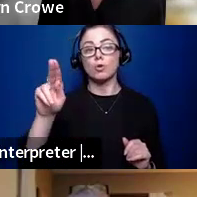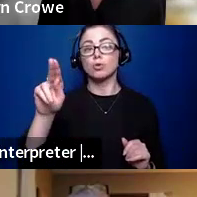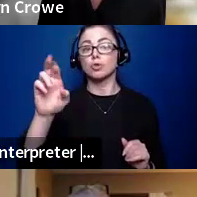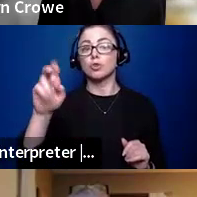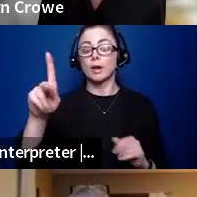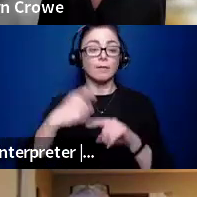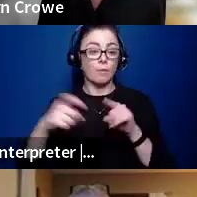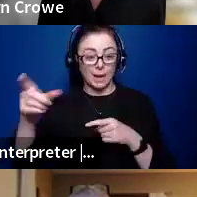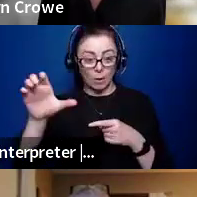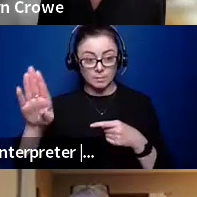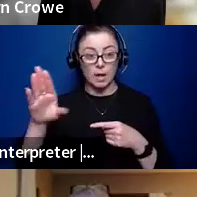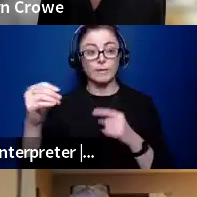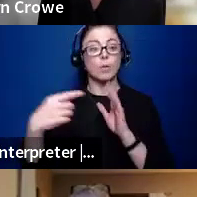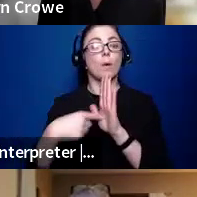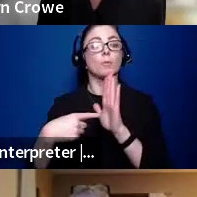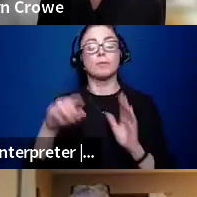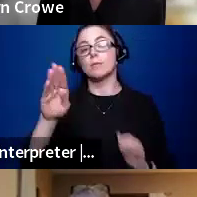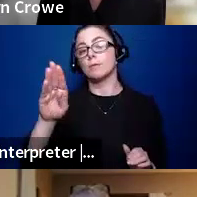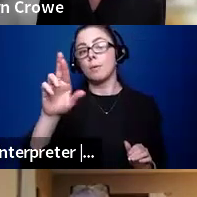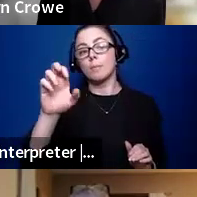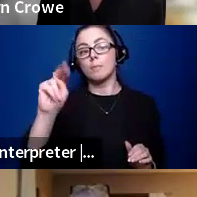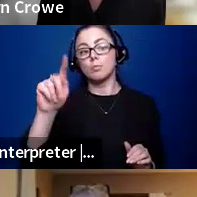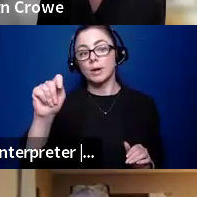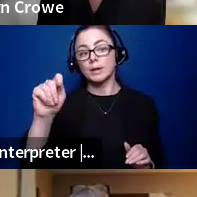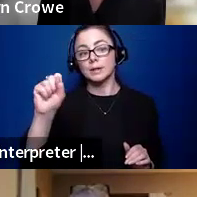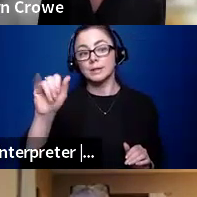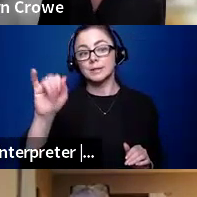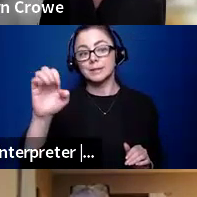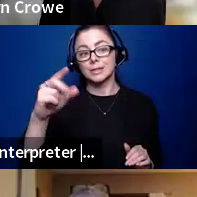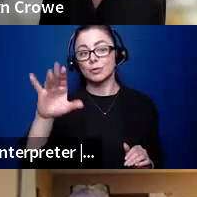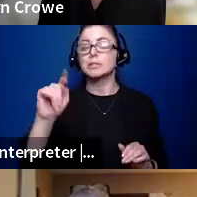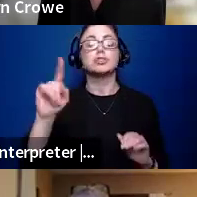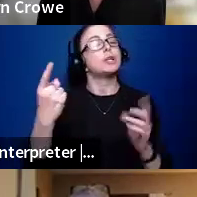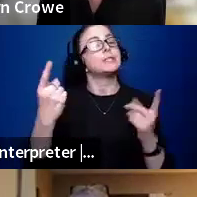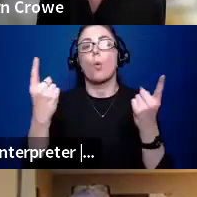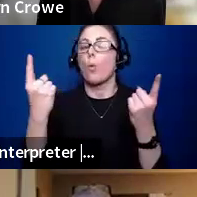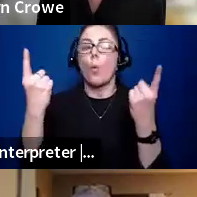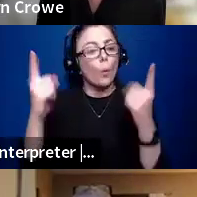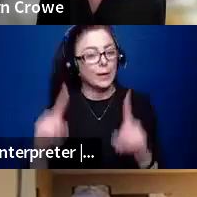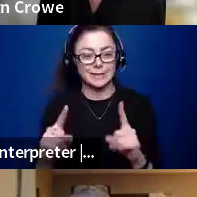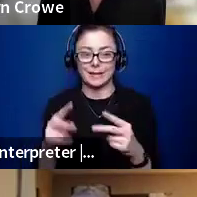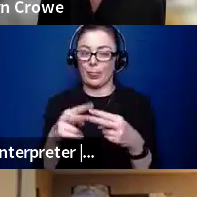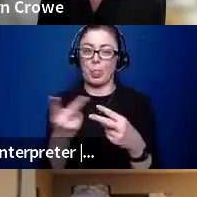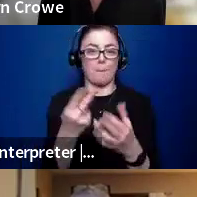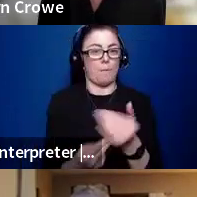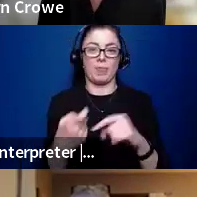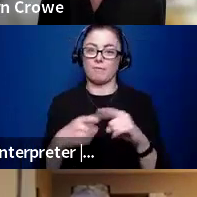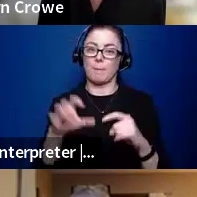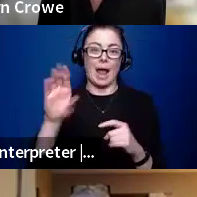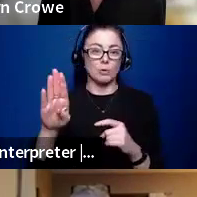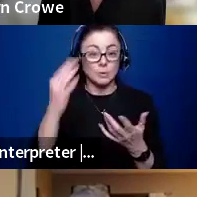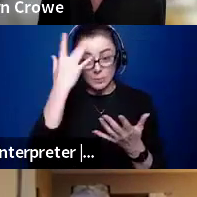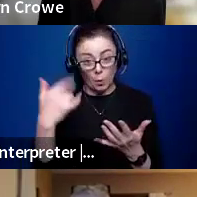from Council Bluffs. It's just coincidence that they're both from Council Bluffs. We invited them because they have